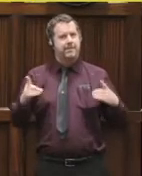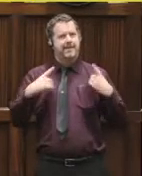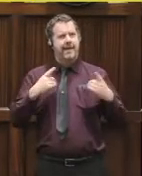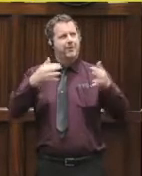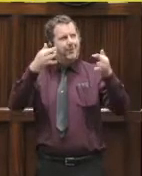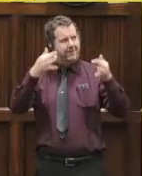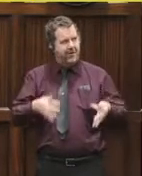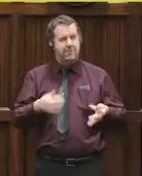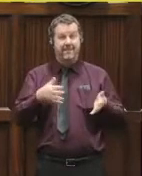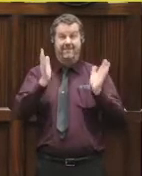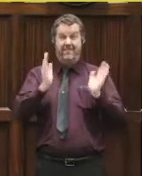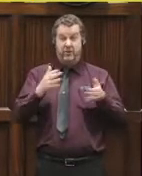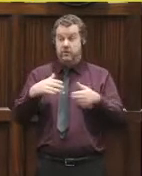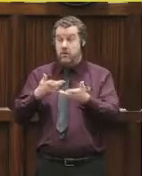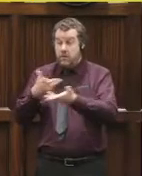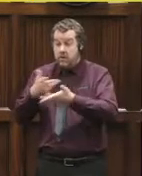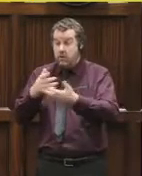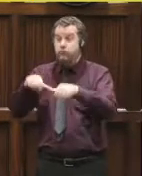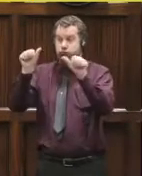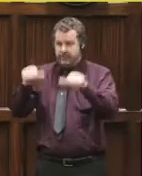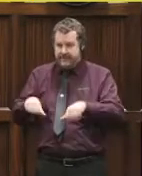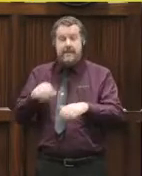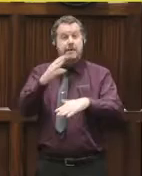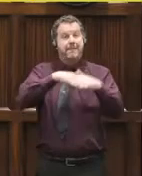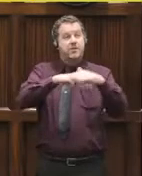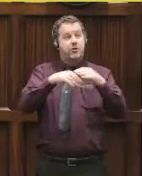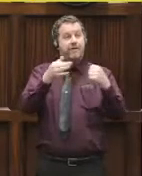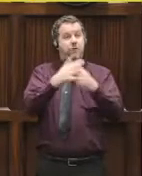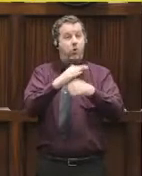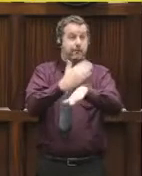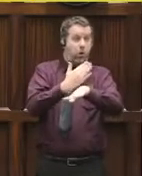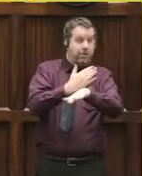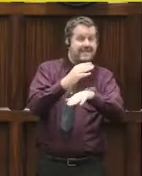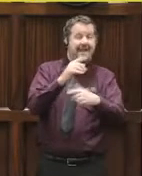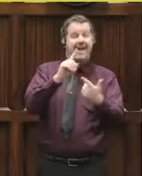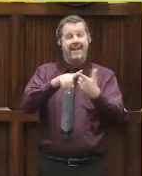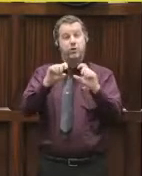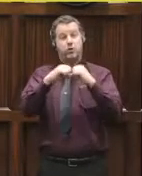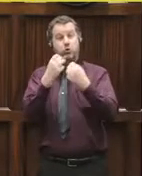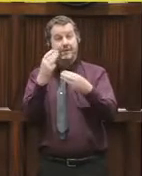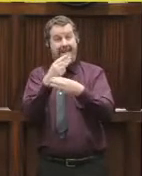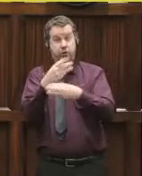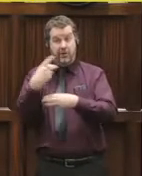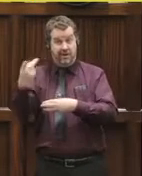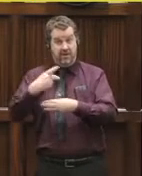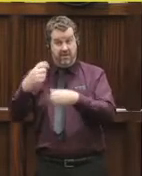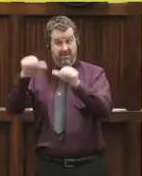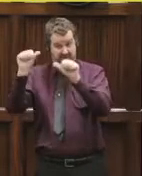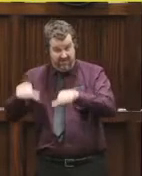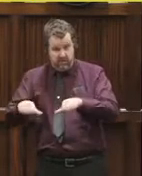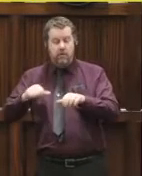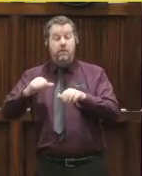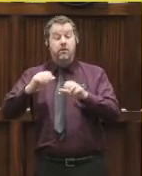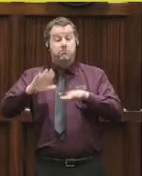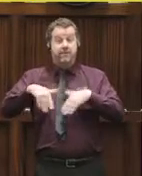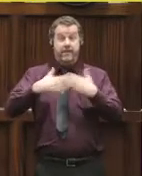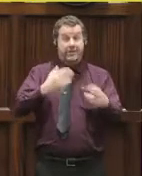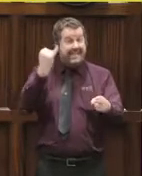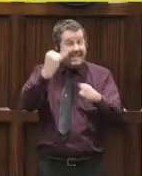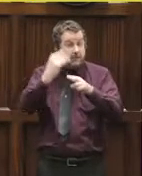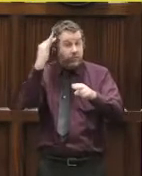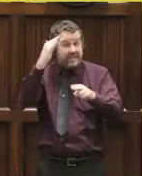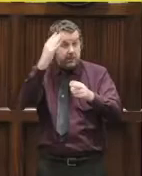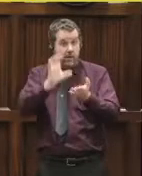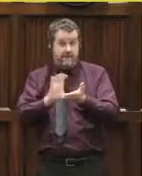I have secured the agreement of the Minister for Employment Affairs and Social Protection for the provision in principle